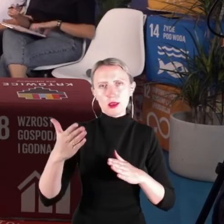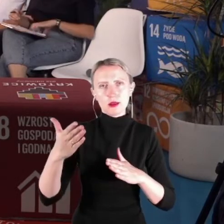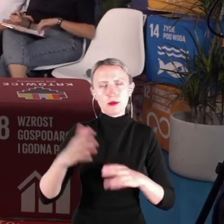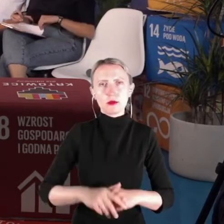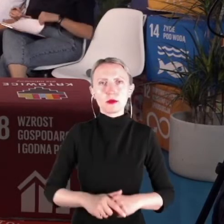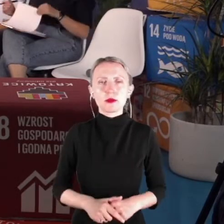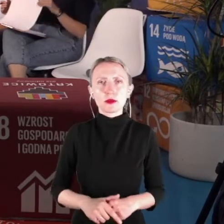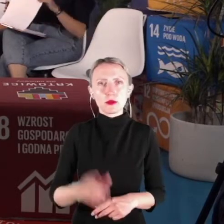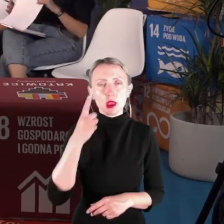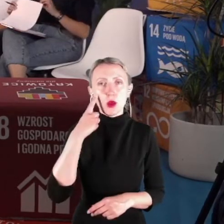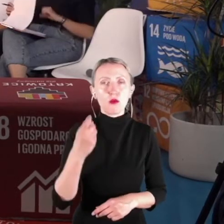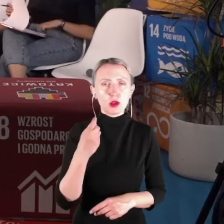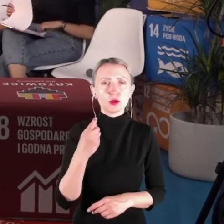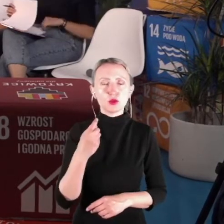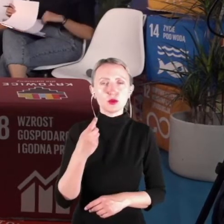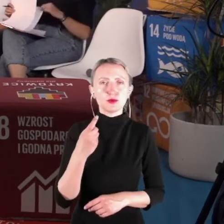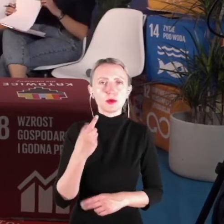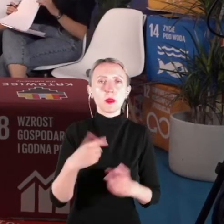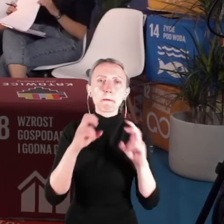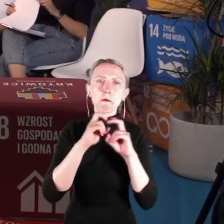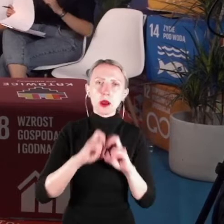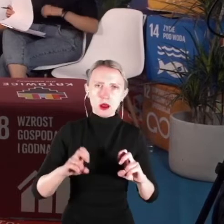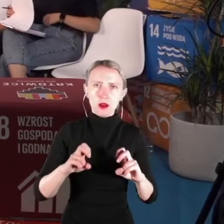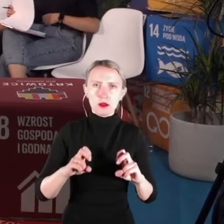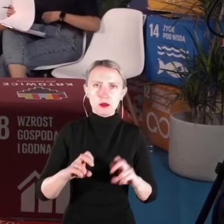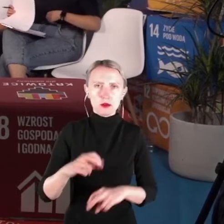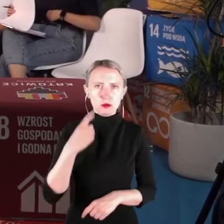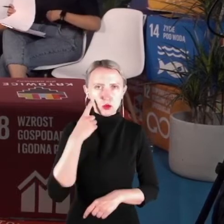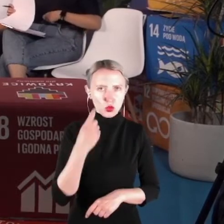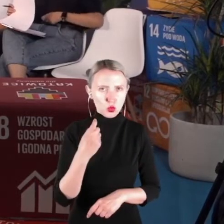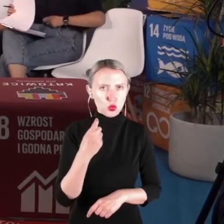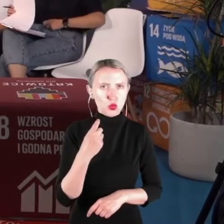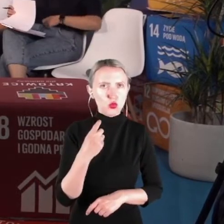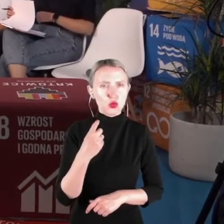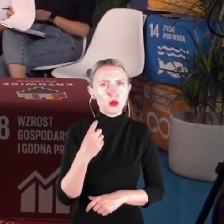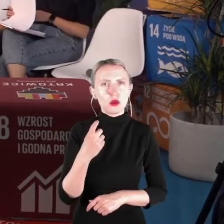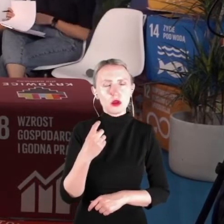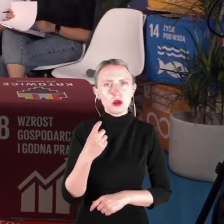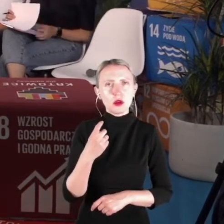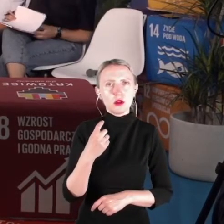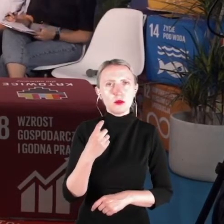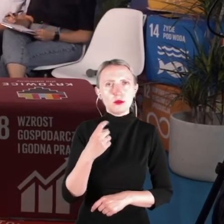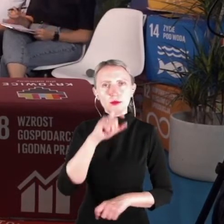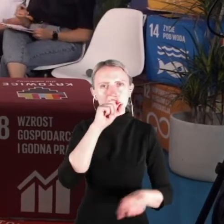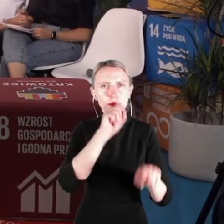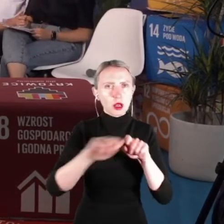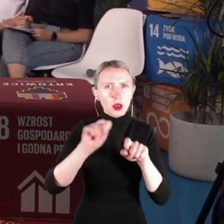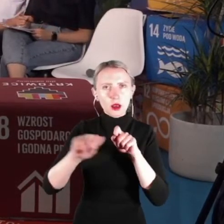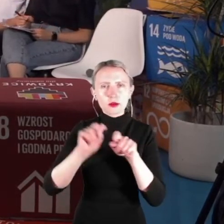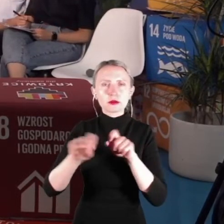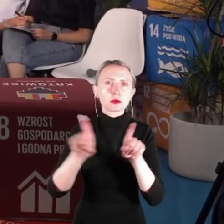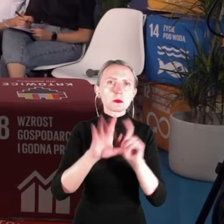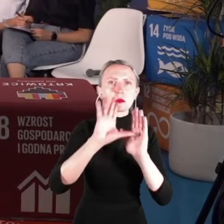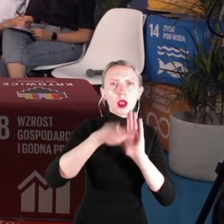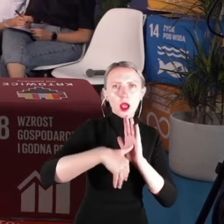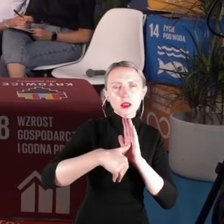recognize, also we did research in general on this nuclear urbanization in the USSR, kind of creating this oasis of communism, this kind